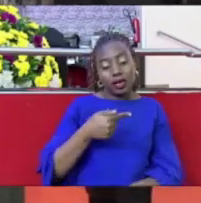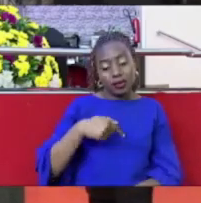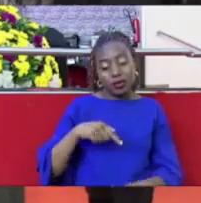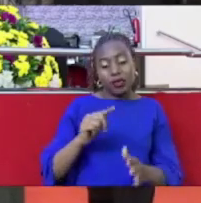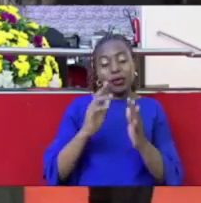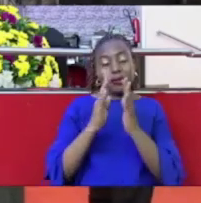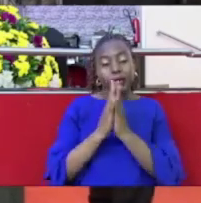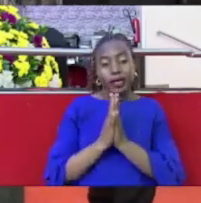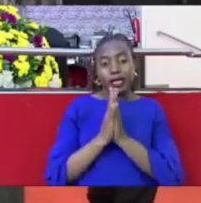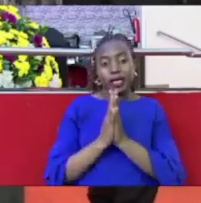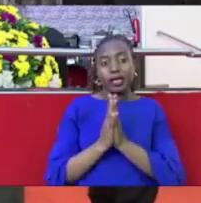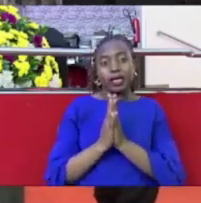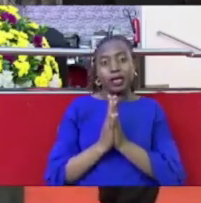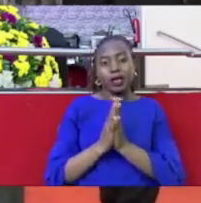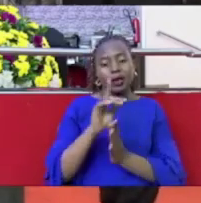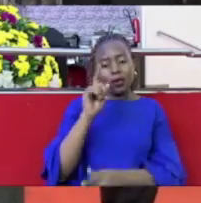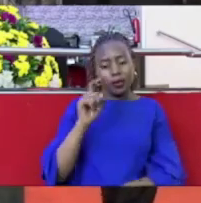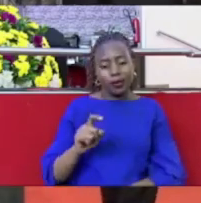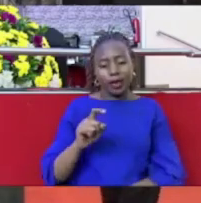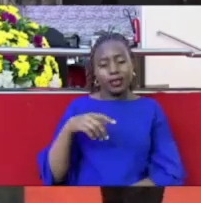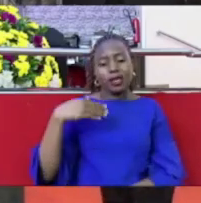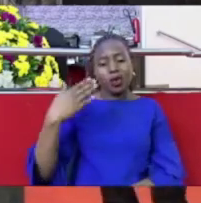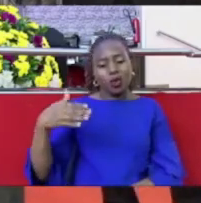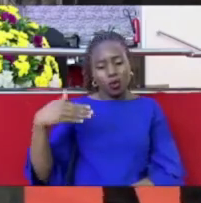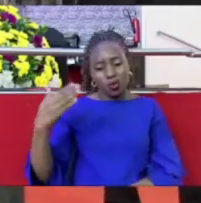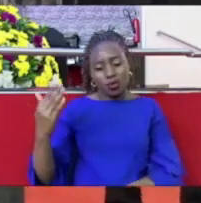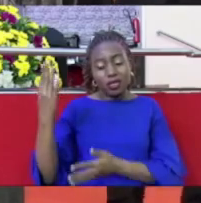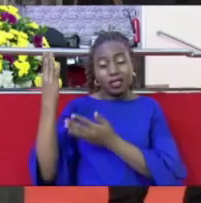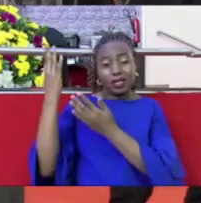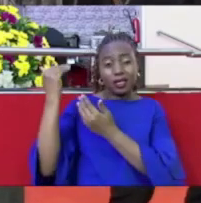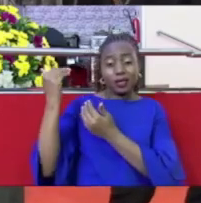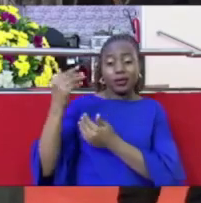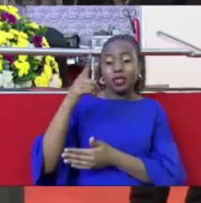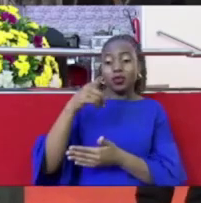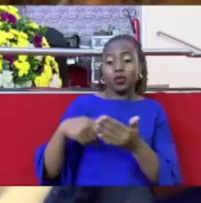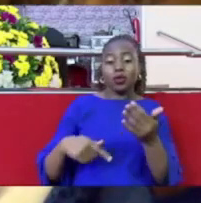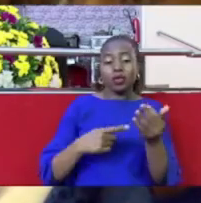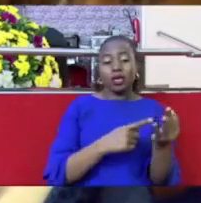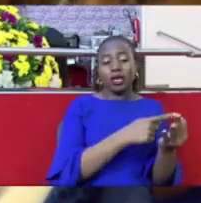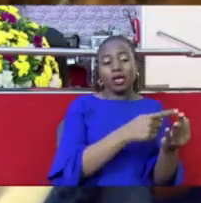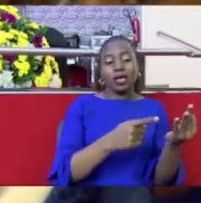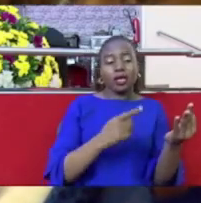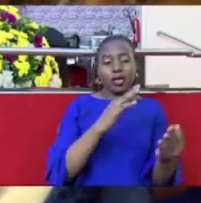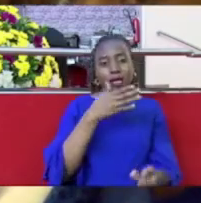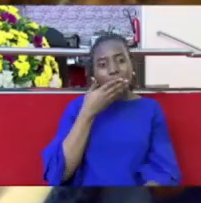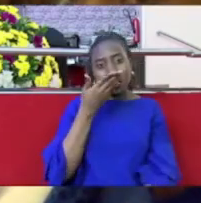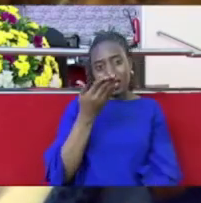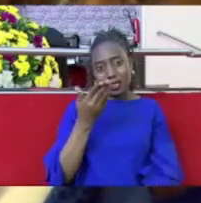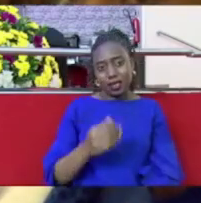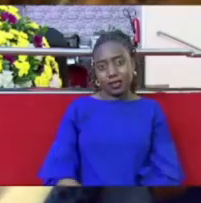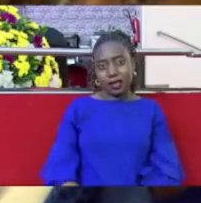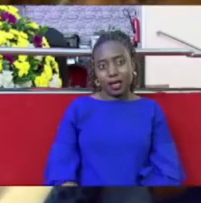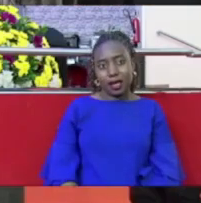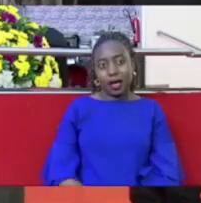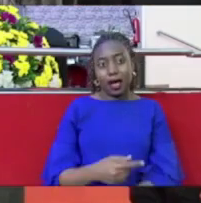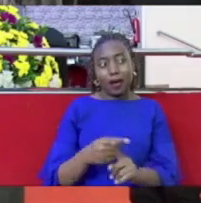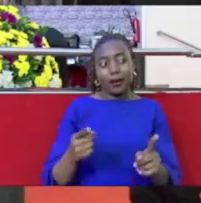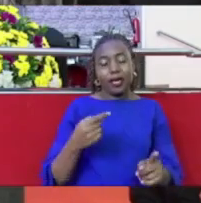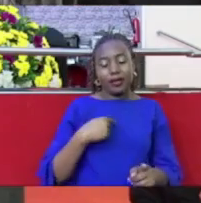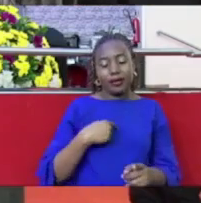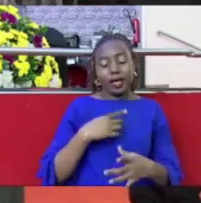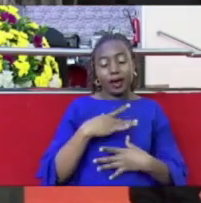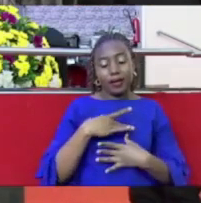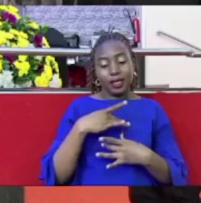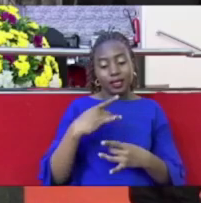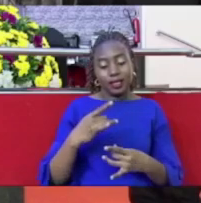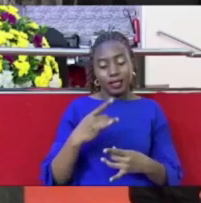wakati tunapoenda kwa we should always expect those three answers. Tutarajie moja wapo hao majibu matatu. But I'm interested to know, why would the Lord